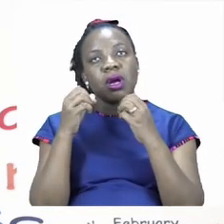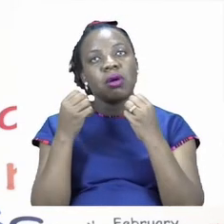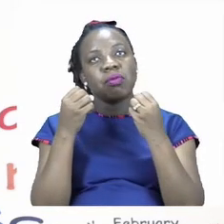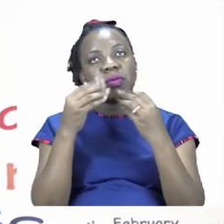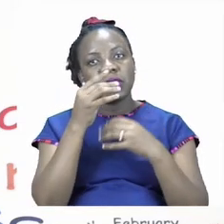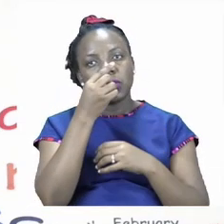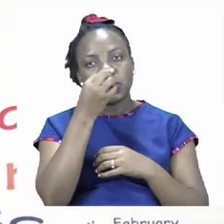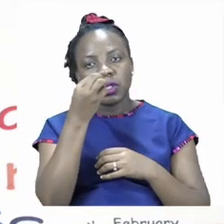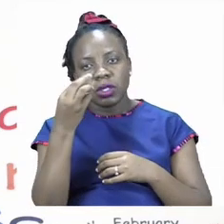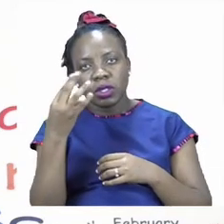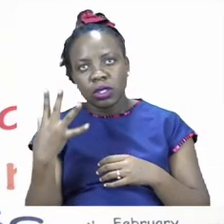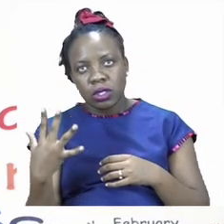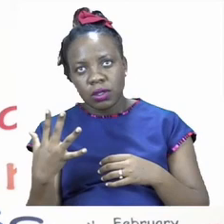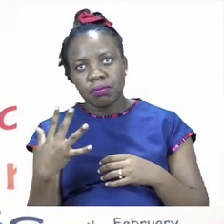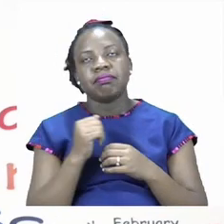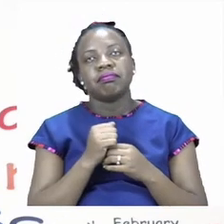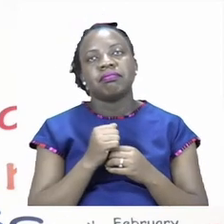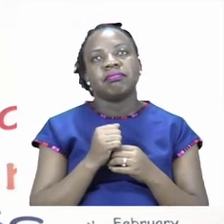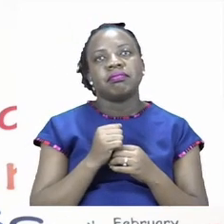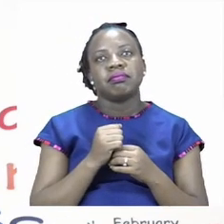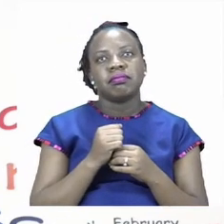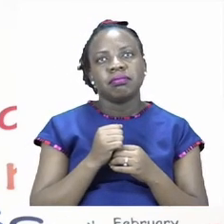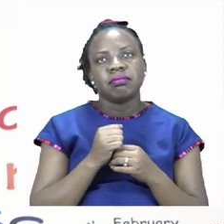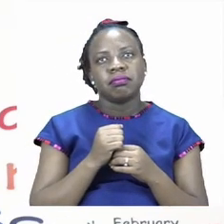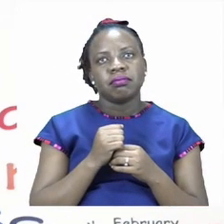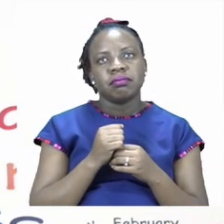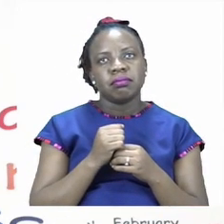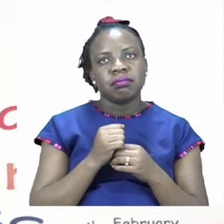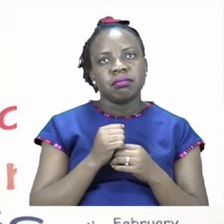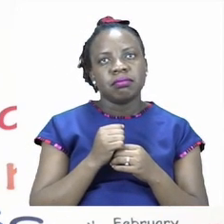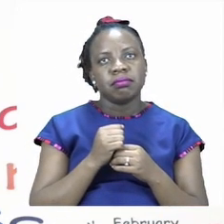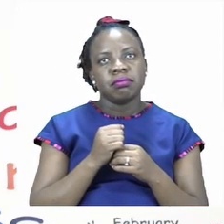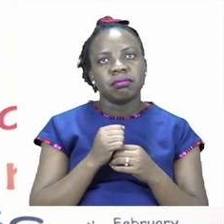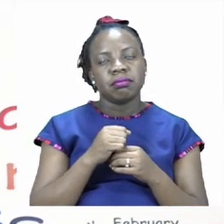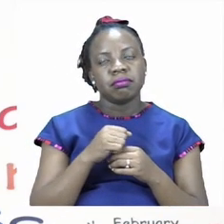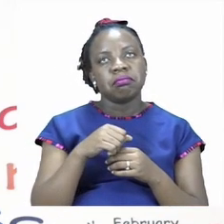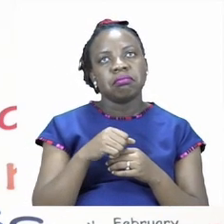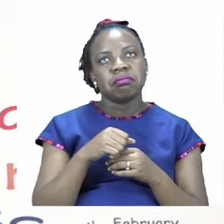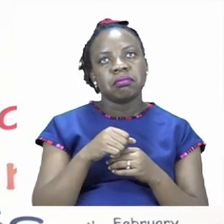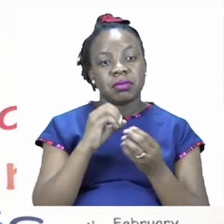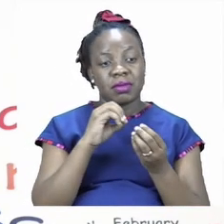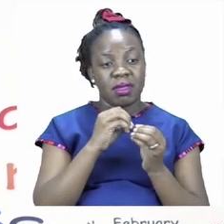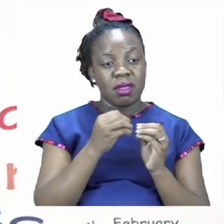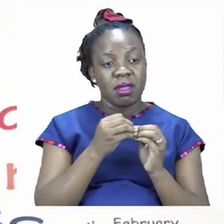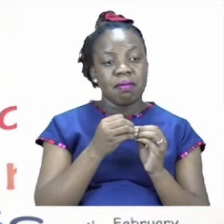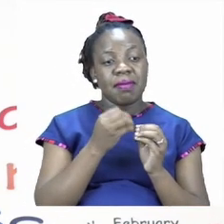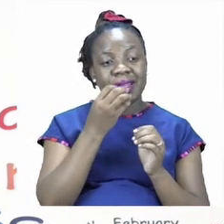square units. And in this case, it is 28.